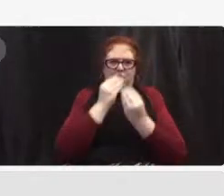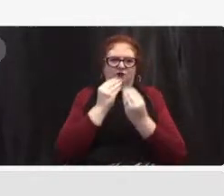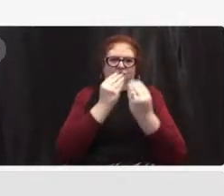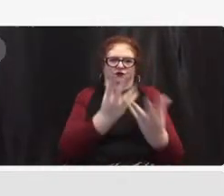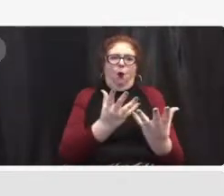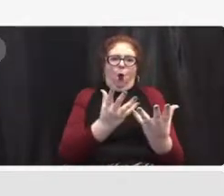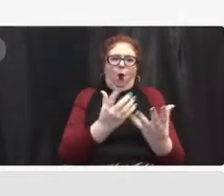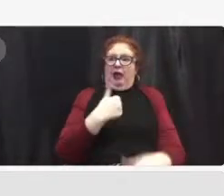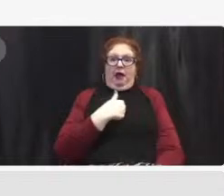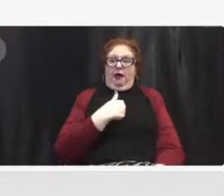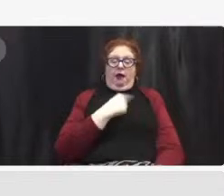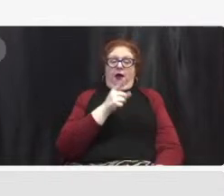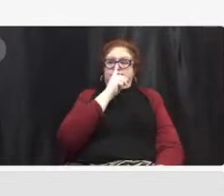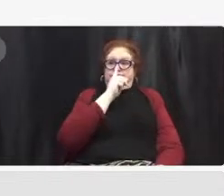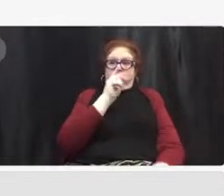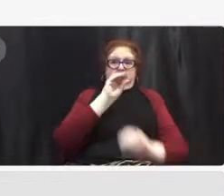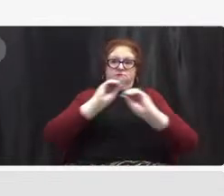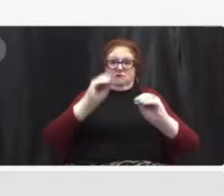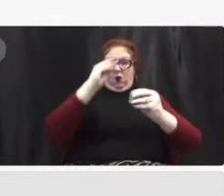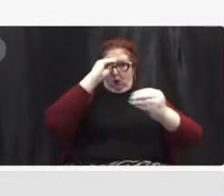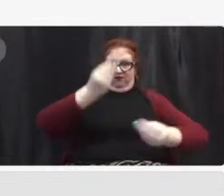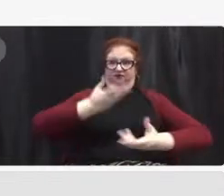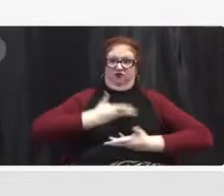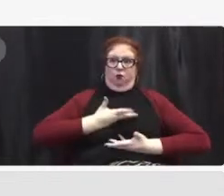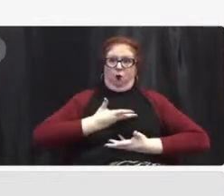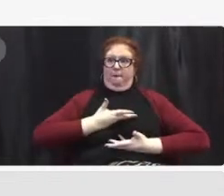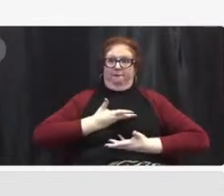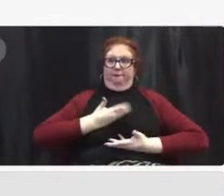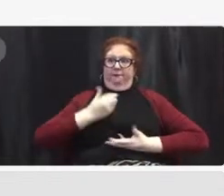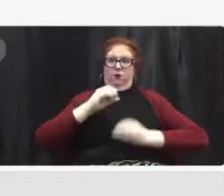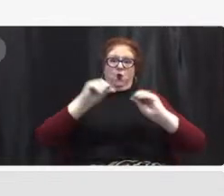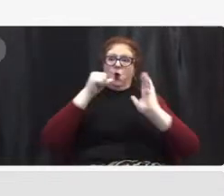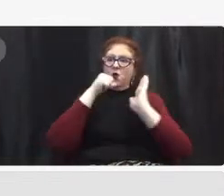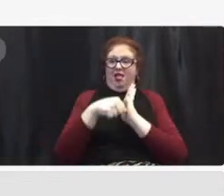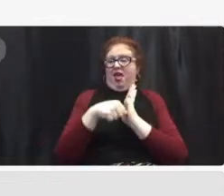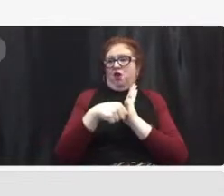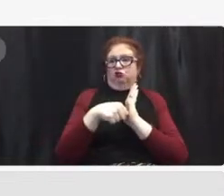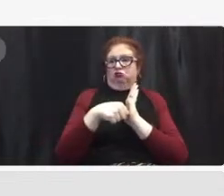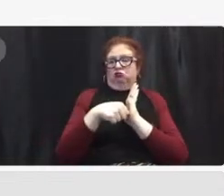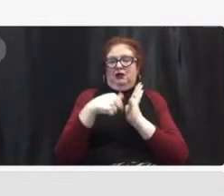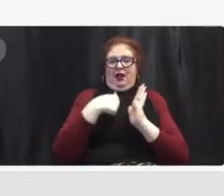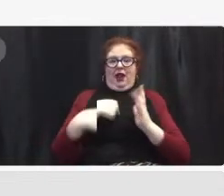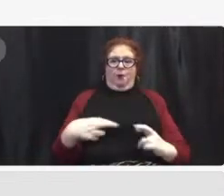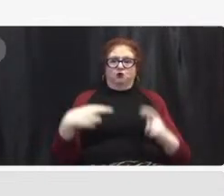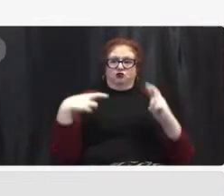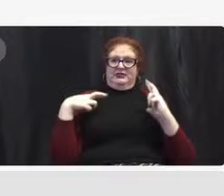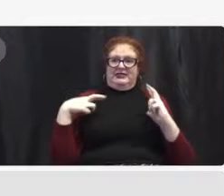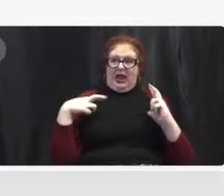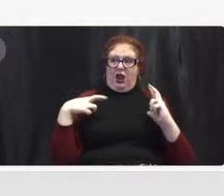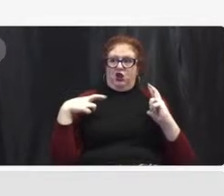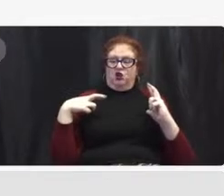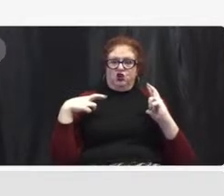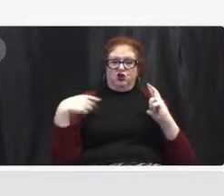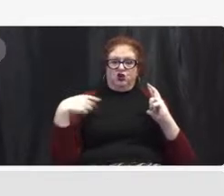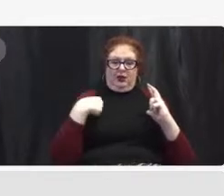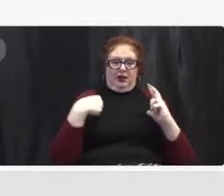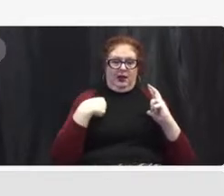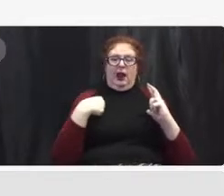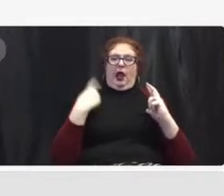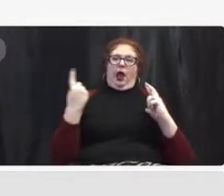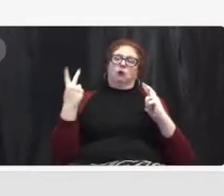I certainly wasn't informed. I didn't get any type of letter or anything. Like I say, I'm retired, and I went down and saw this big green sign on the